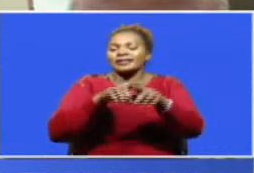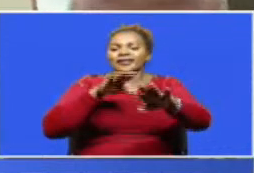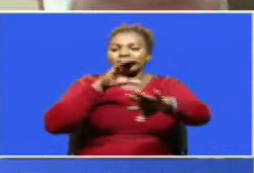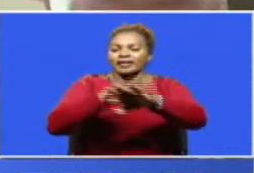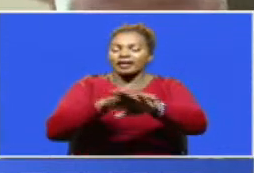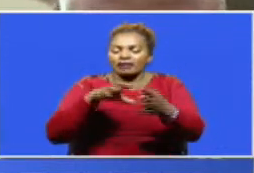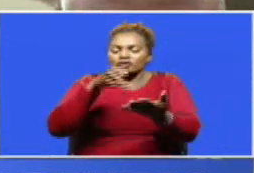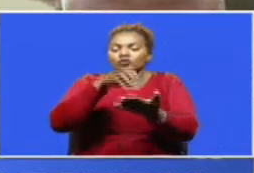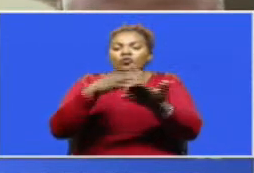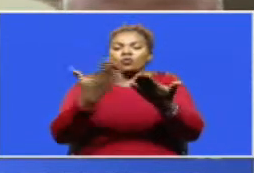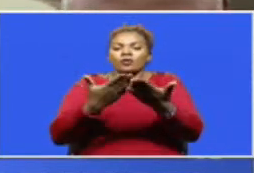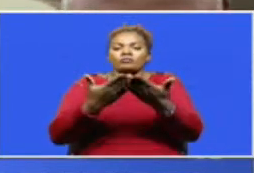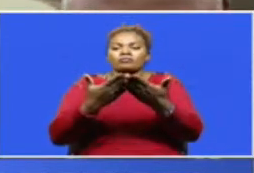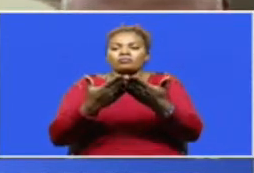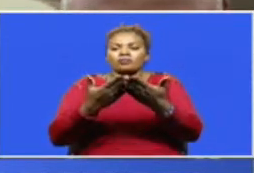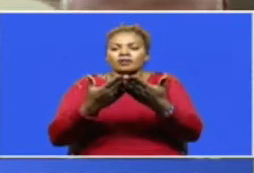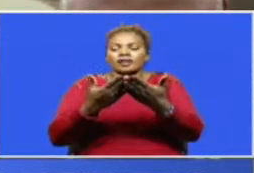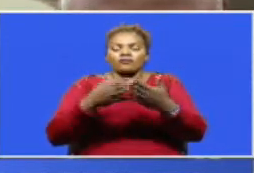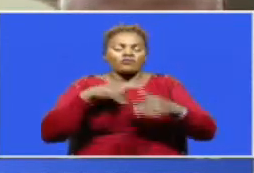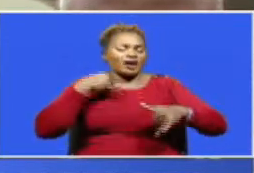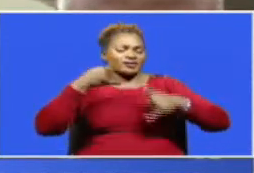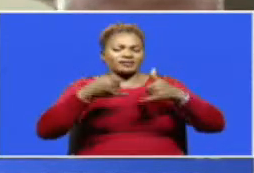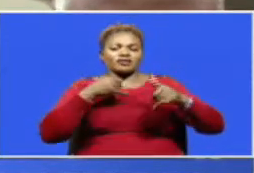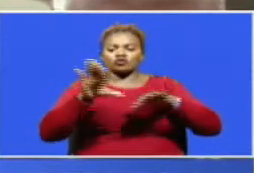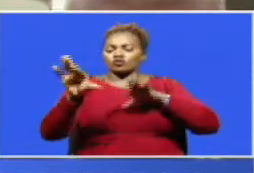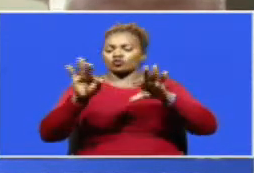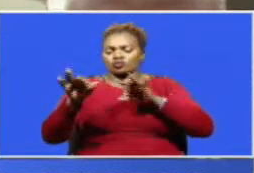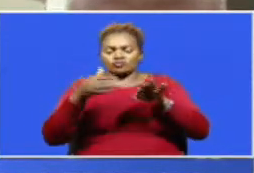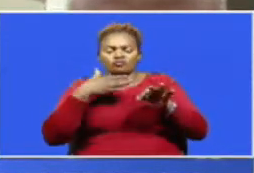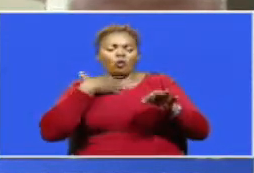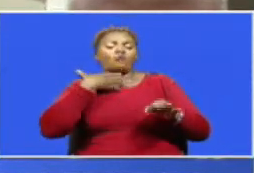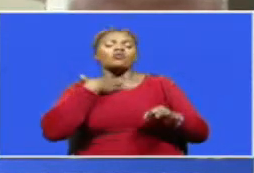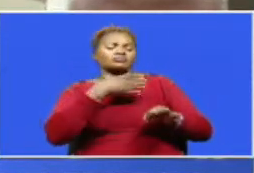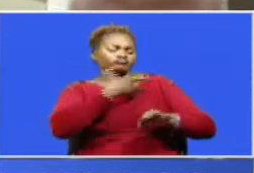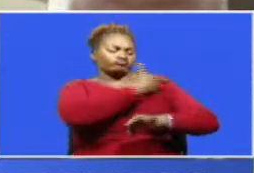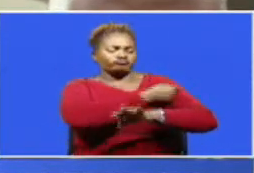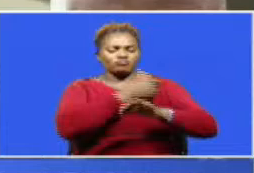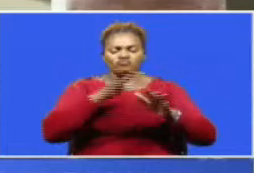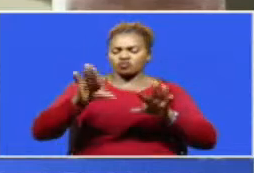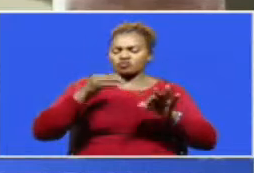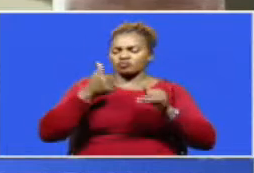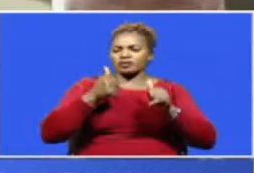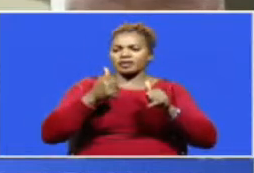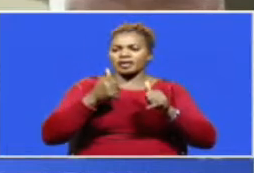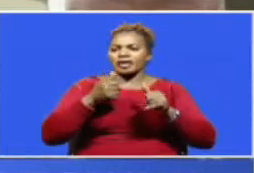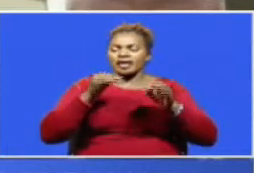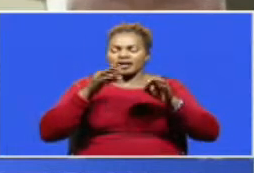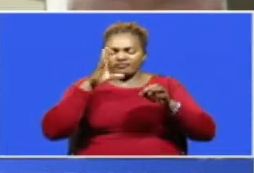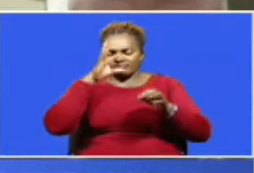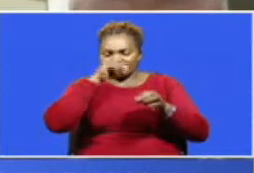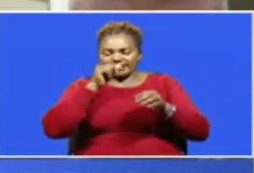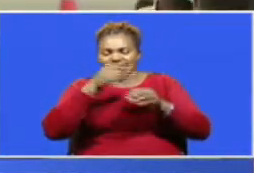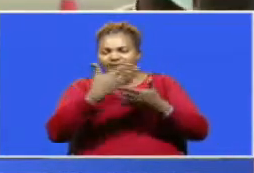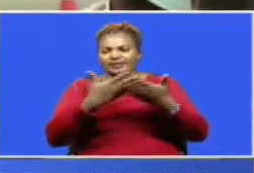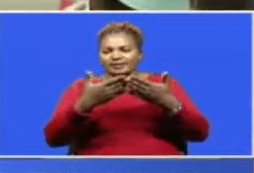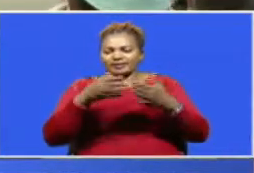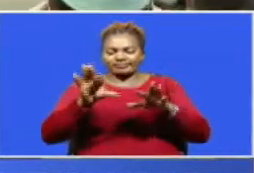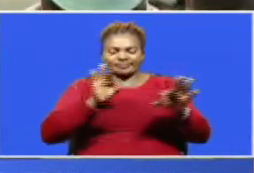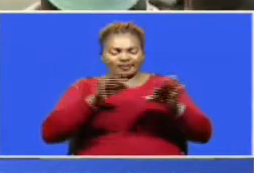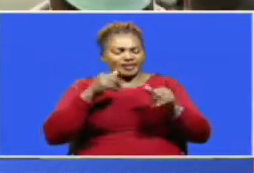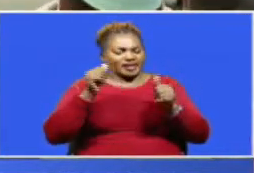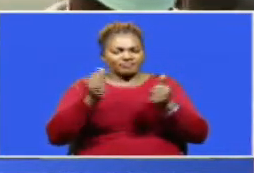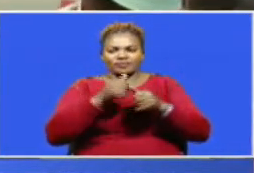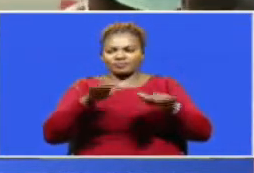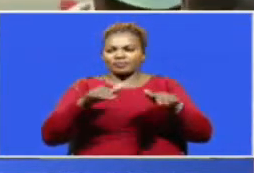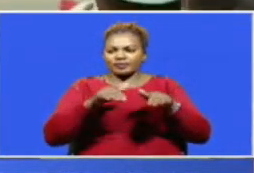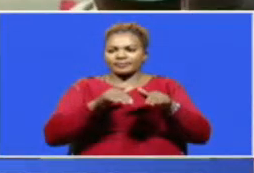a situation where we will have the luxury to choose which vaccine. In scarcity, you cannot do cherry picking. In line with